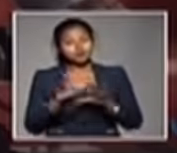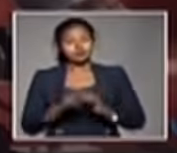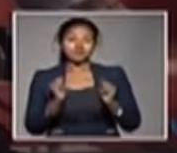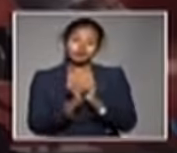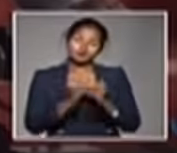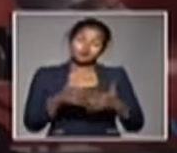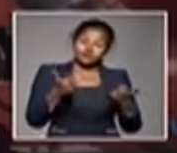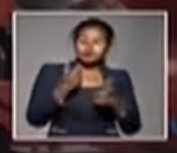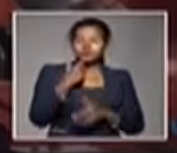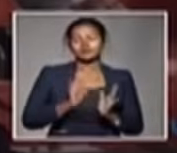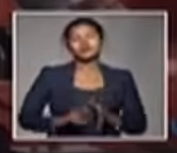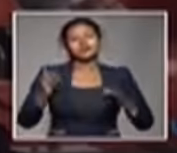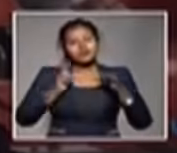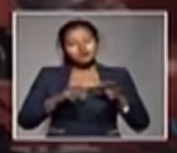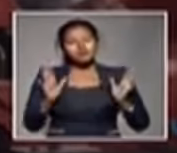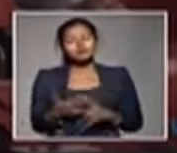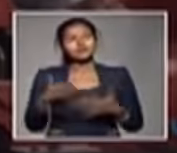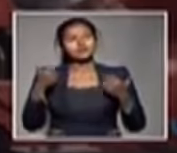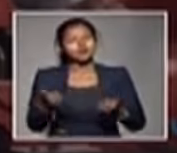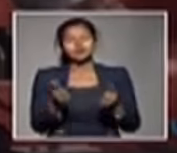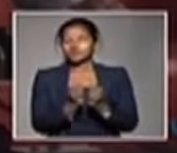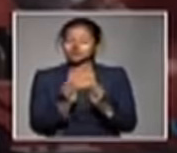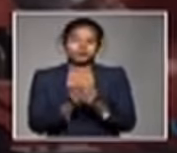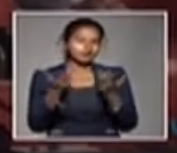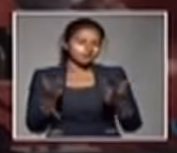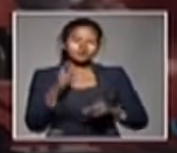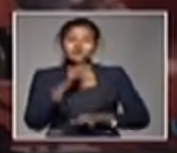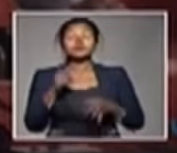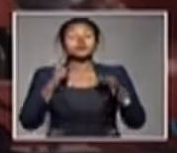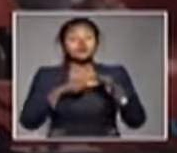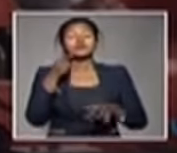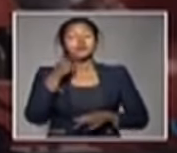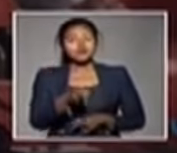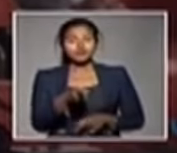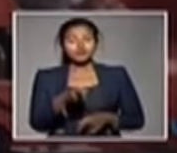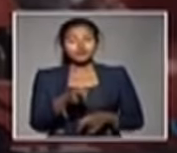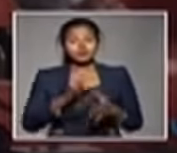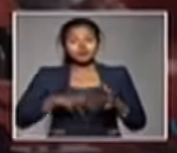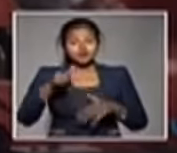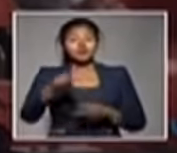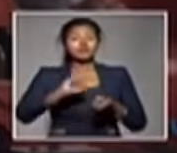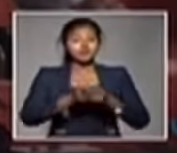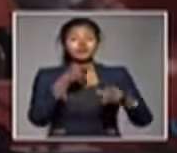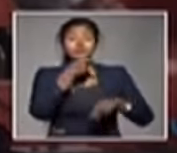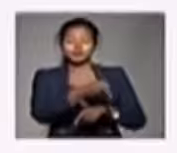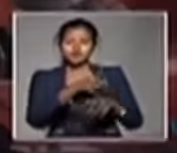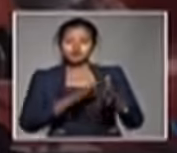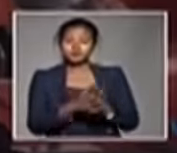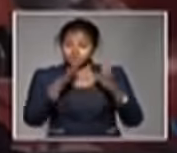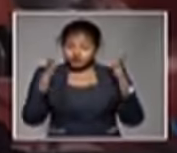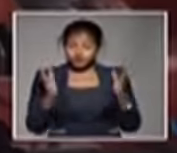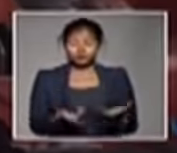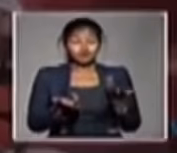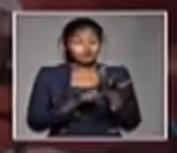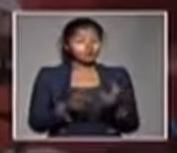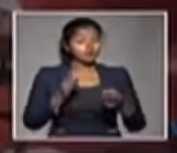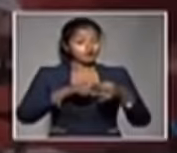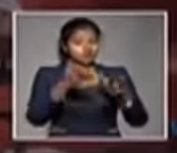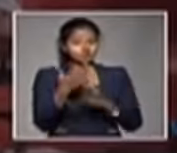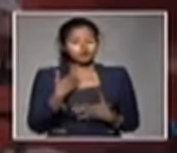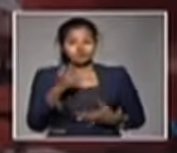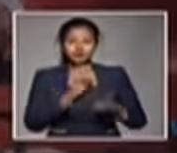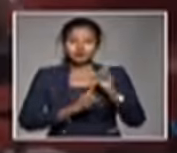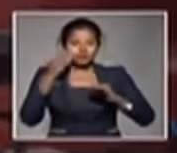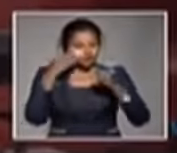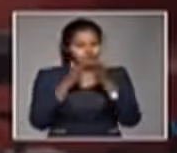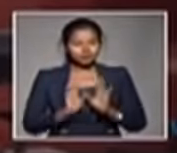The question is not how well you have performed. The question is that there is an issue, a serious issue to be addressed. And I have